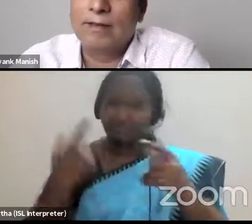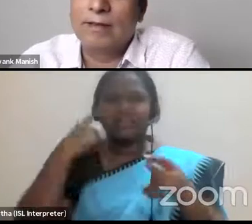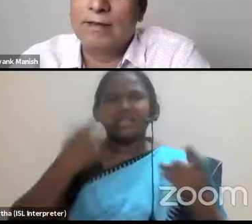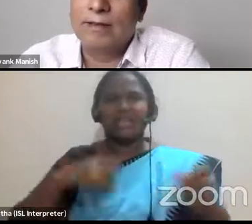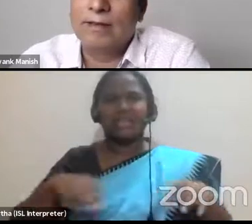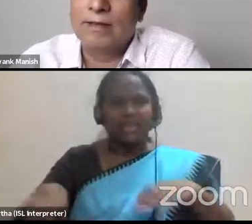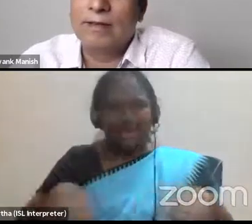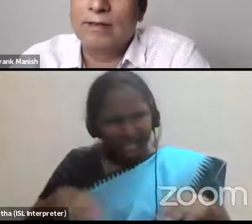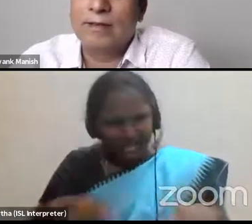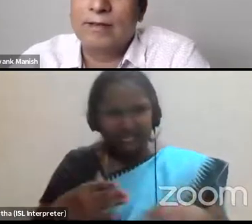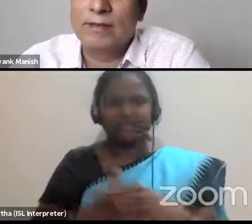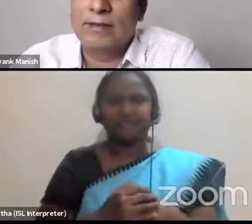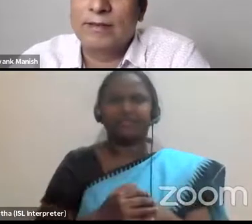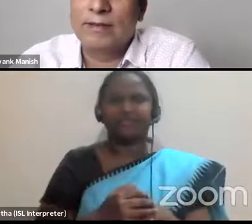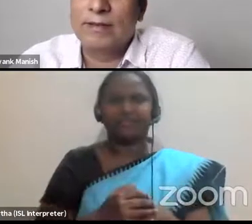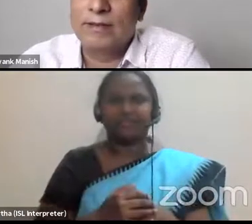the